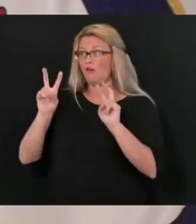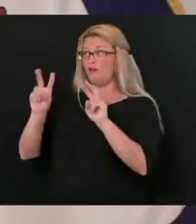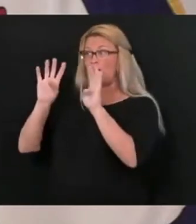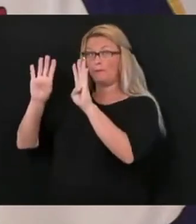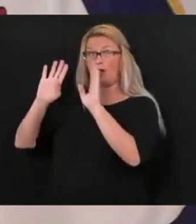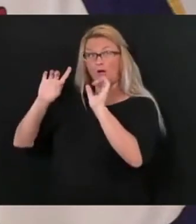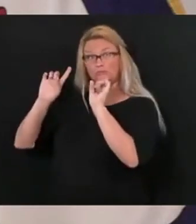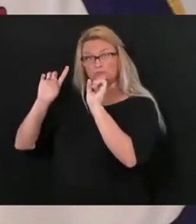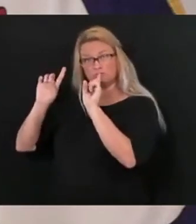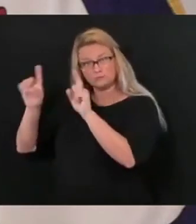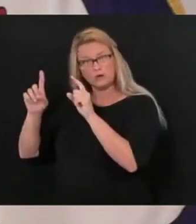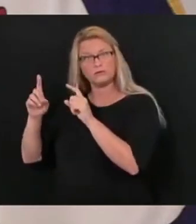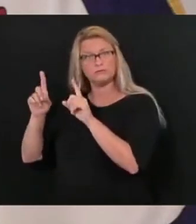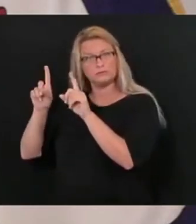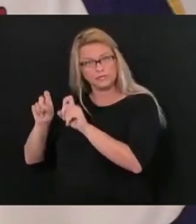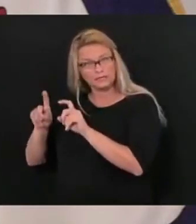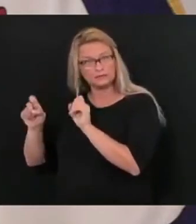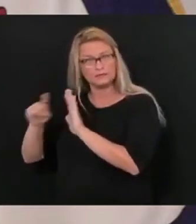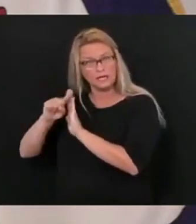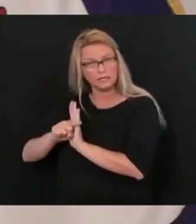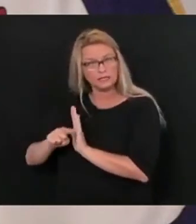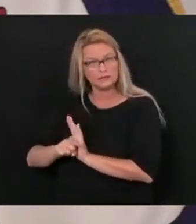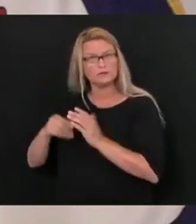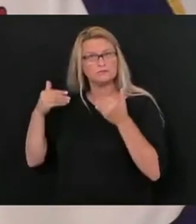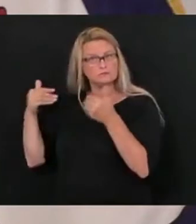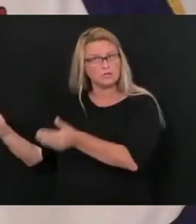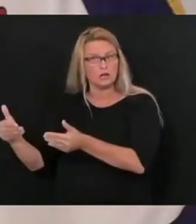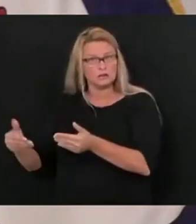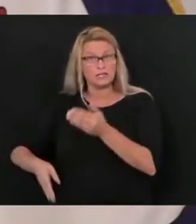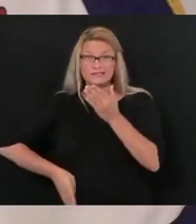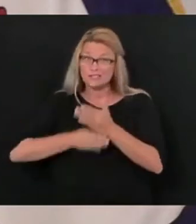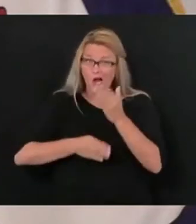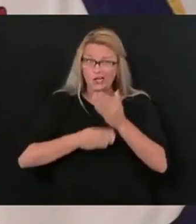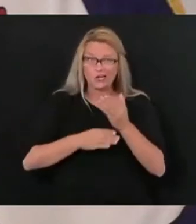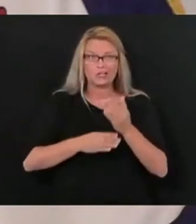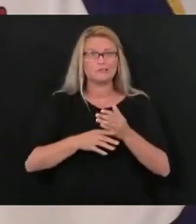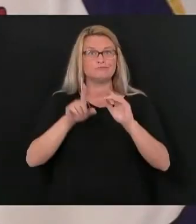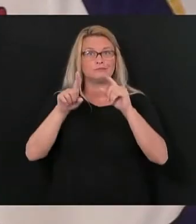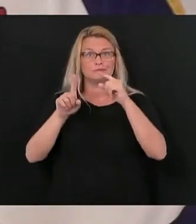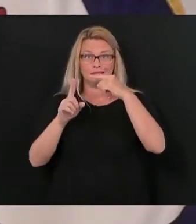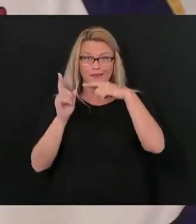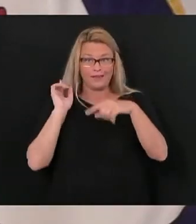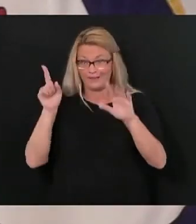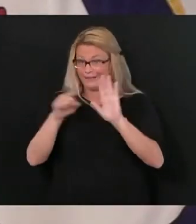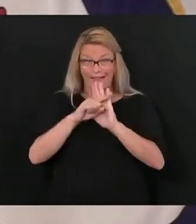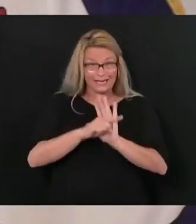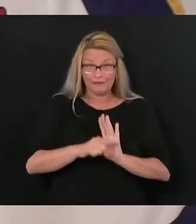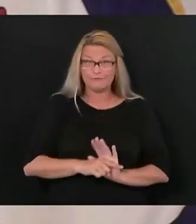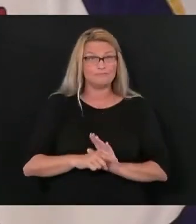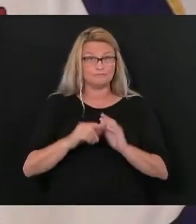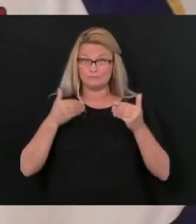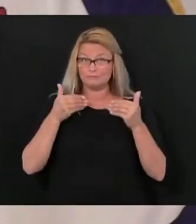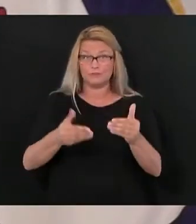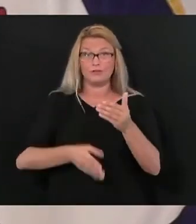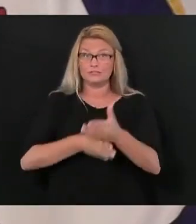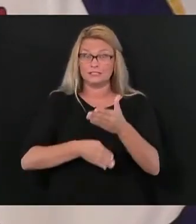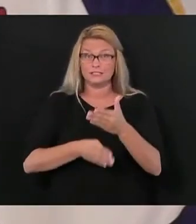they're all good to go, we play volleyball games. If the soccer team tests, we play soccer. If the band tests